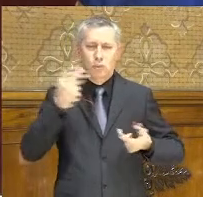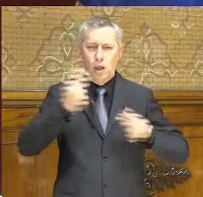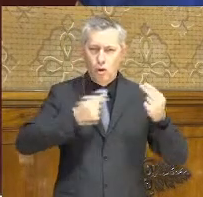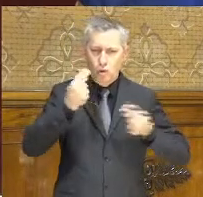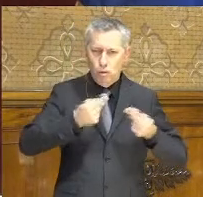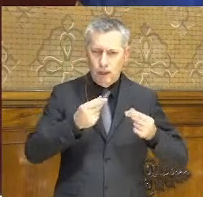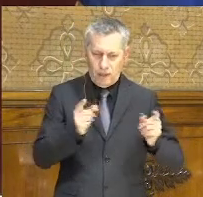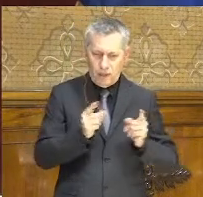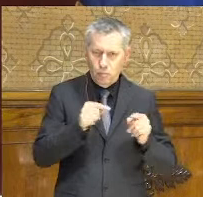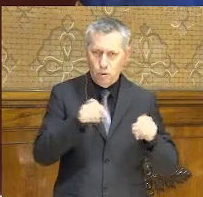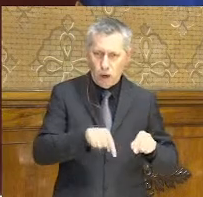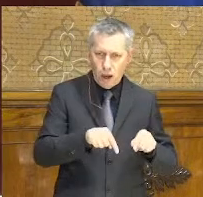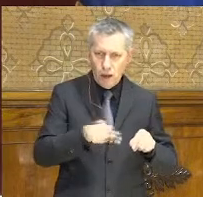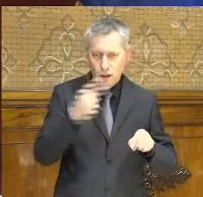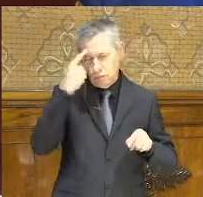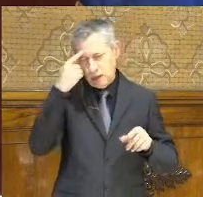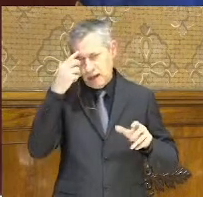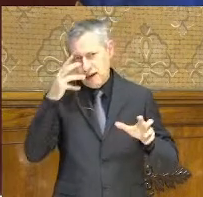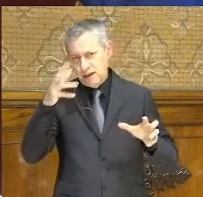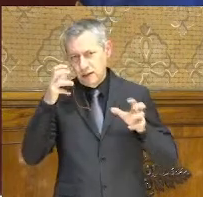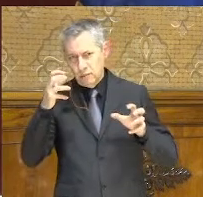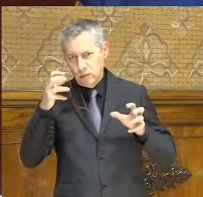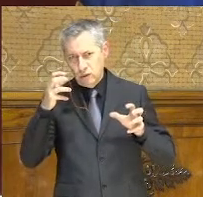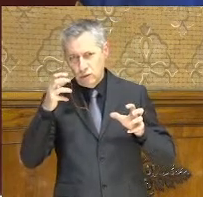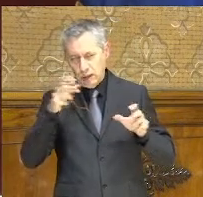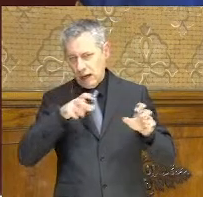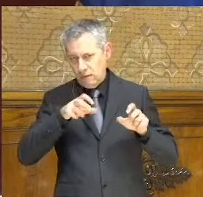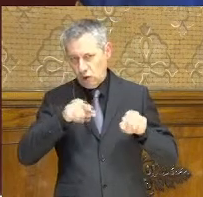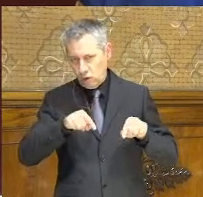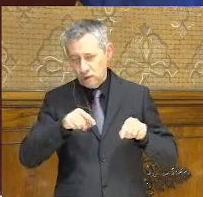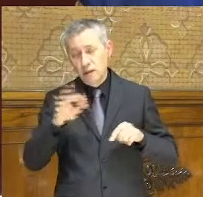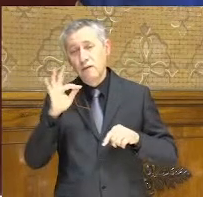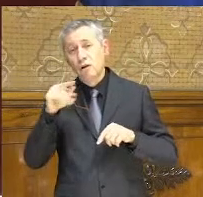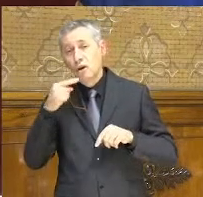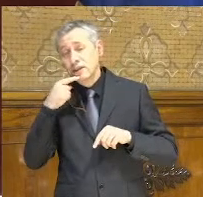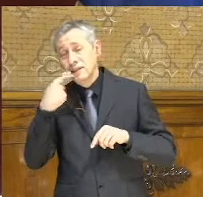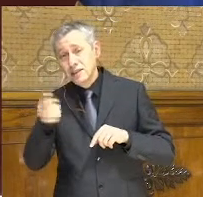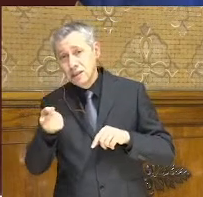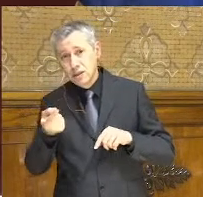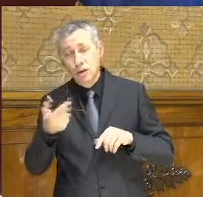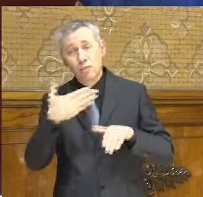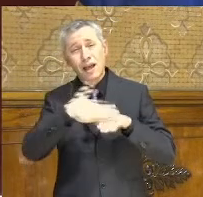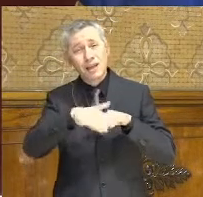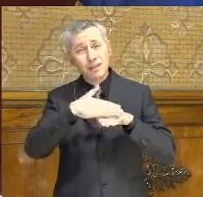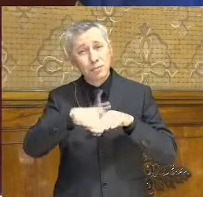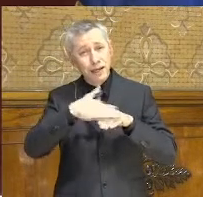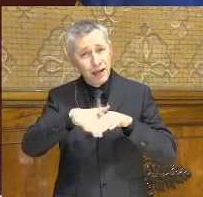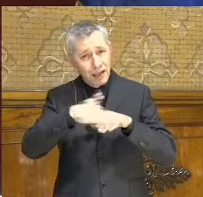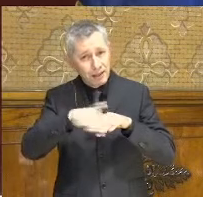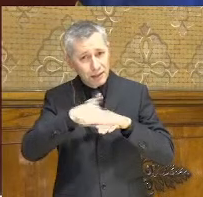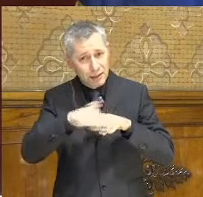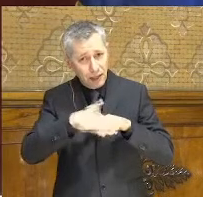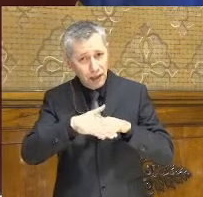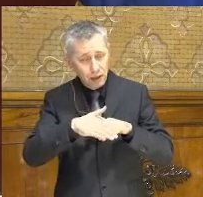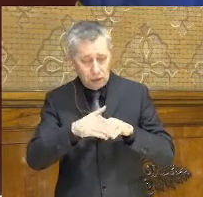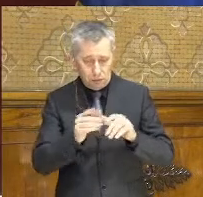neurosis is, according to Freud, an experience which, within a short period of time,